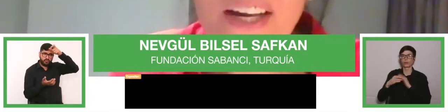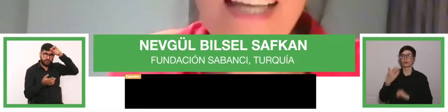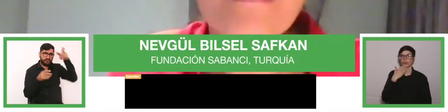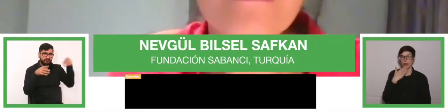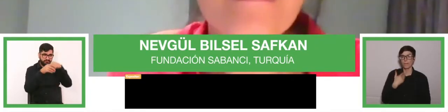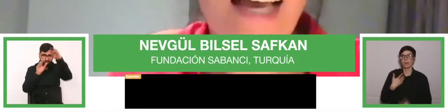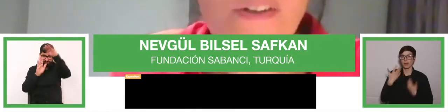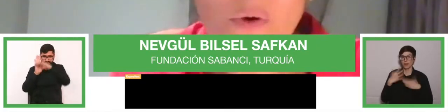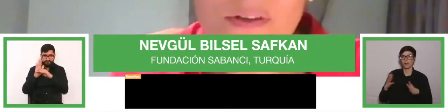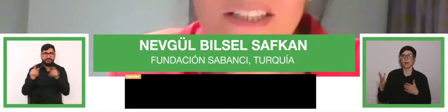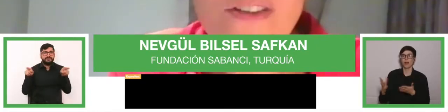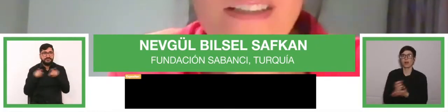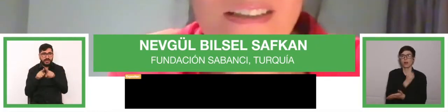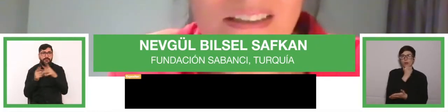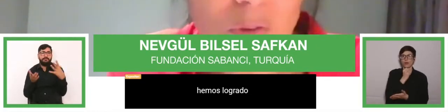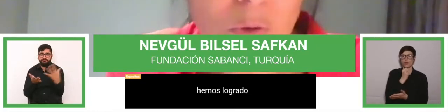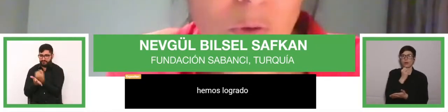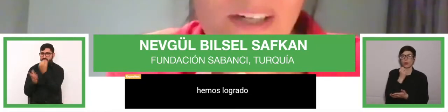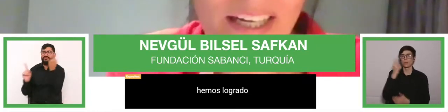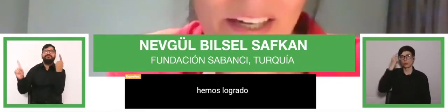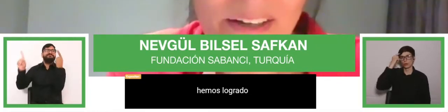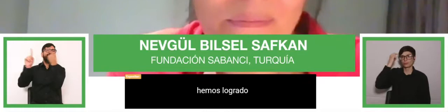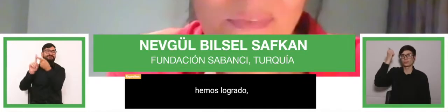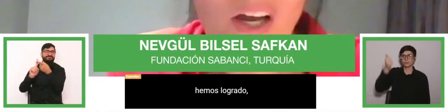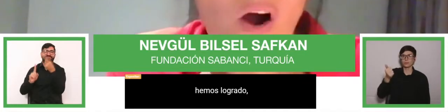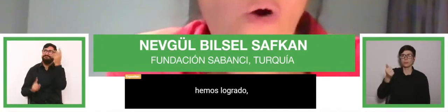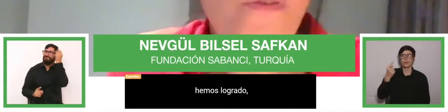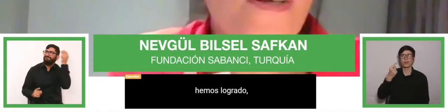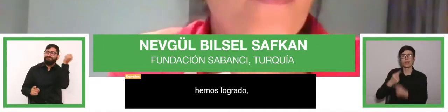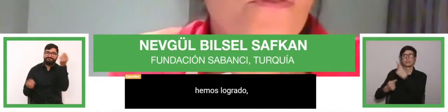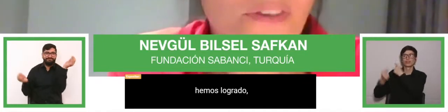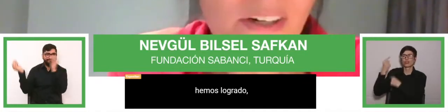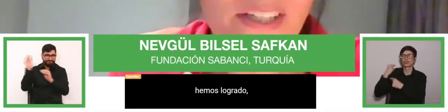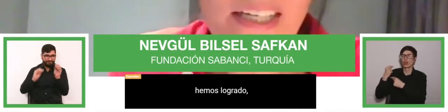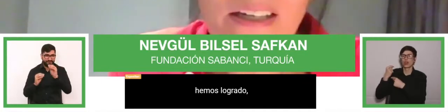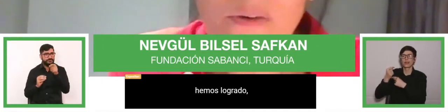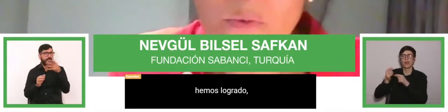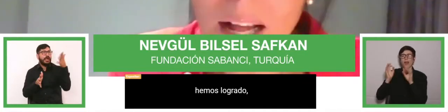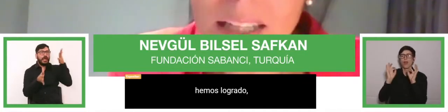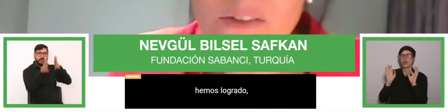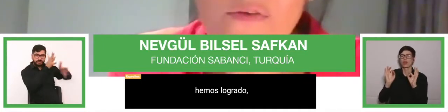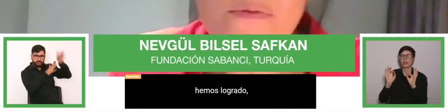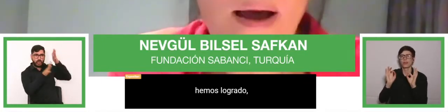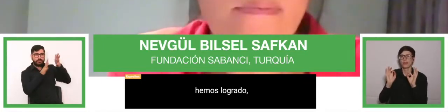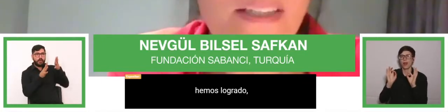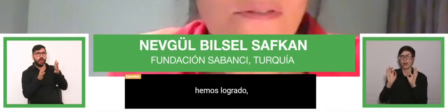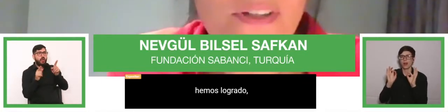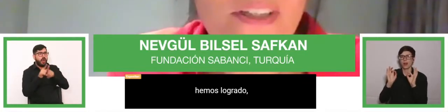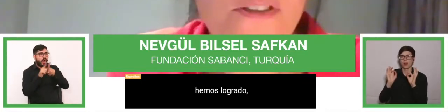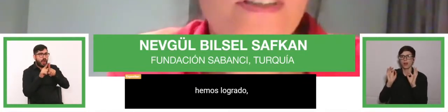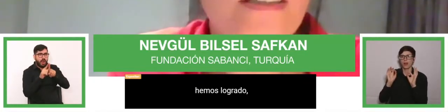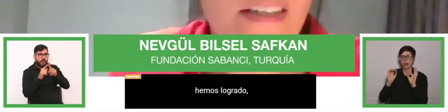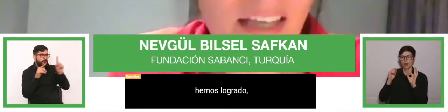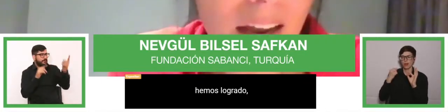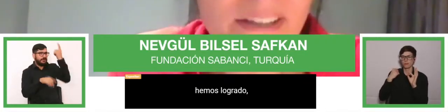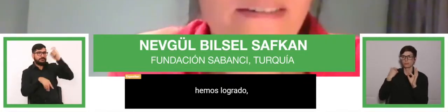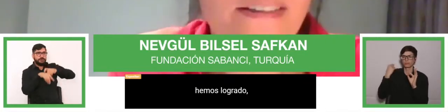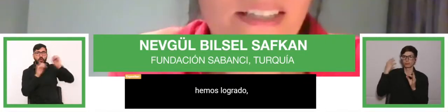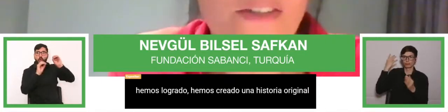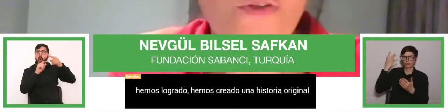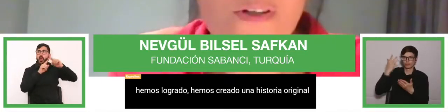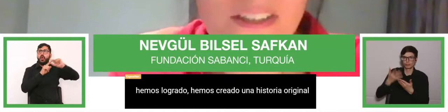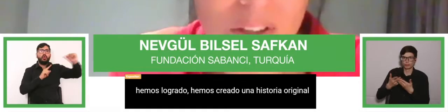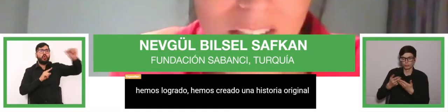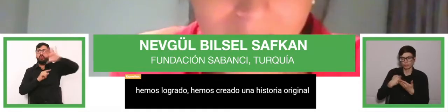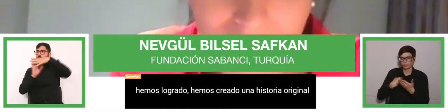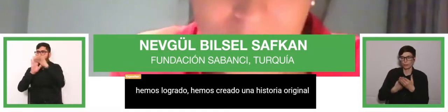We created an original story of a very well-known public fictional character